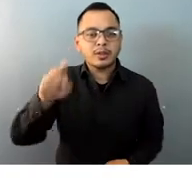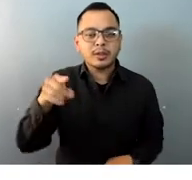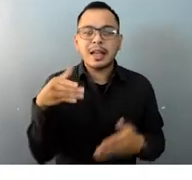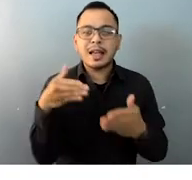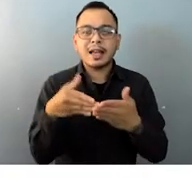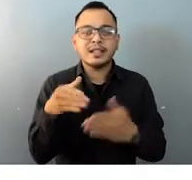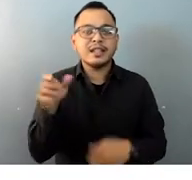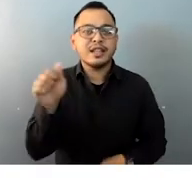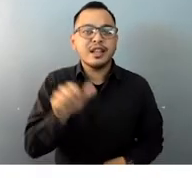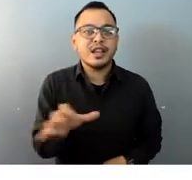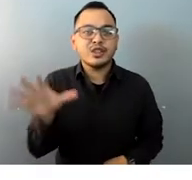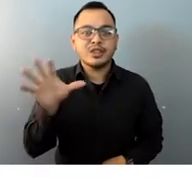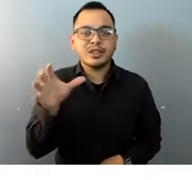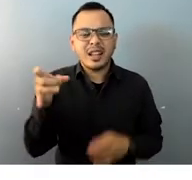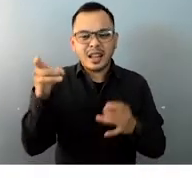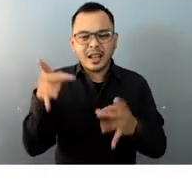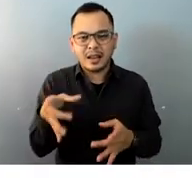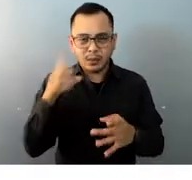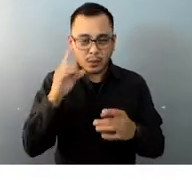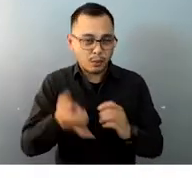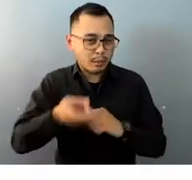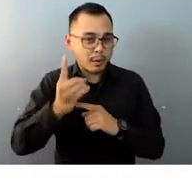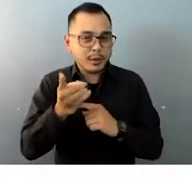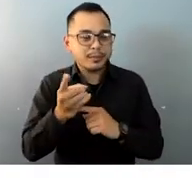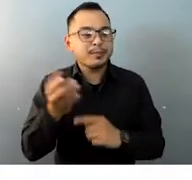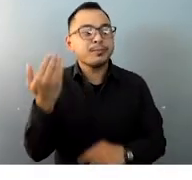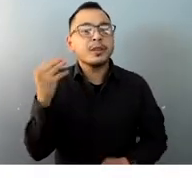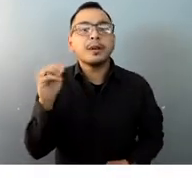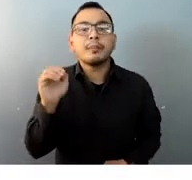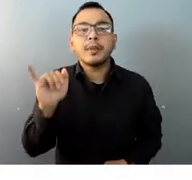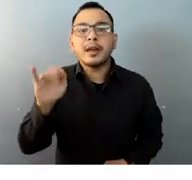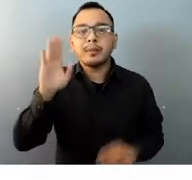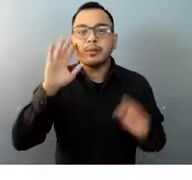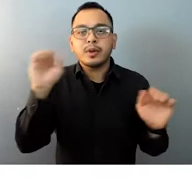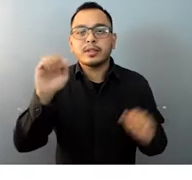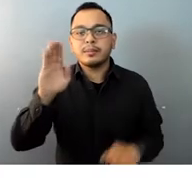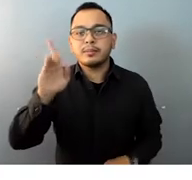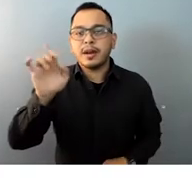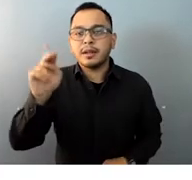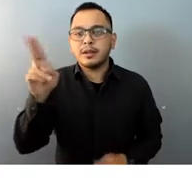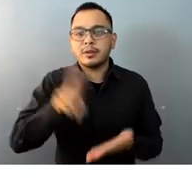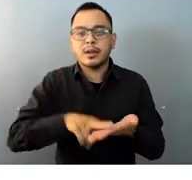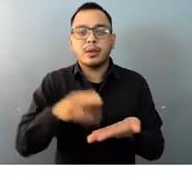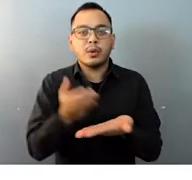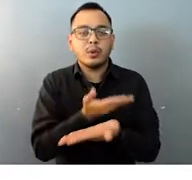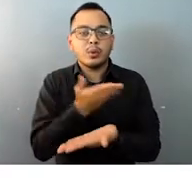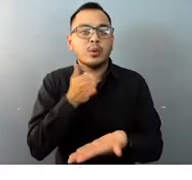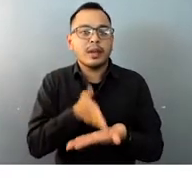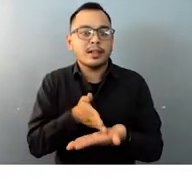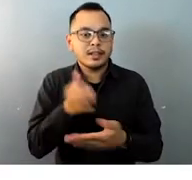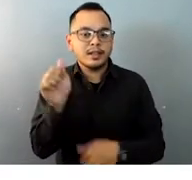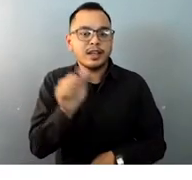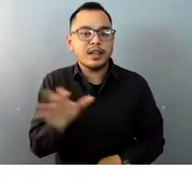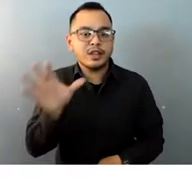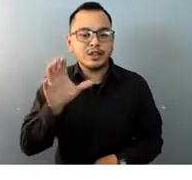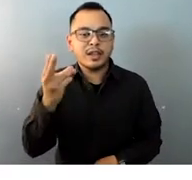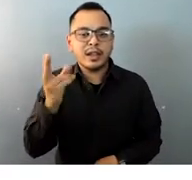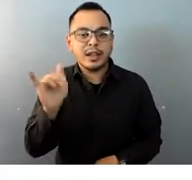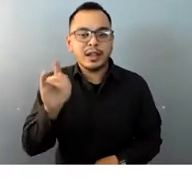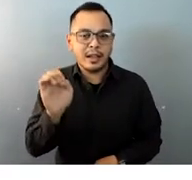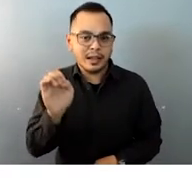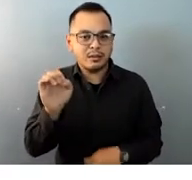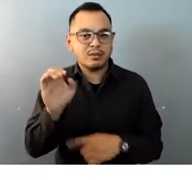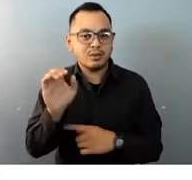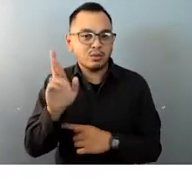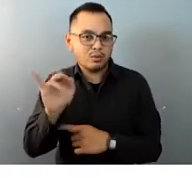of focus in on the question of anti-Asian hate for just a moment. In May, President Biden signed a new hate crimes bill to address